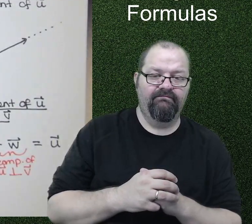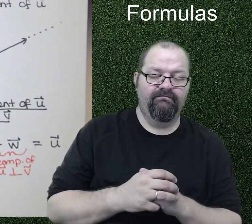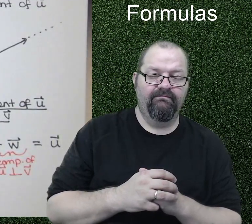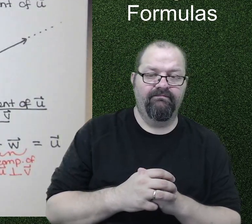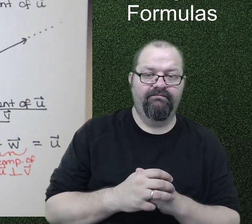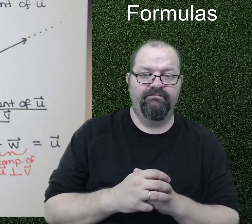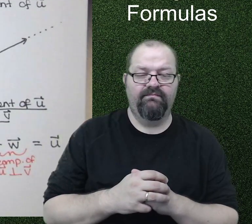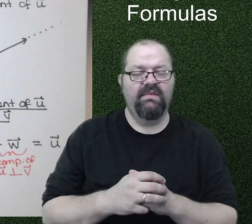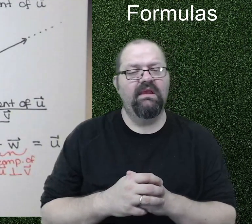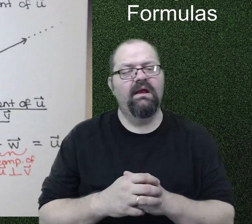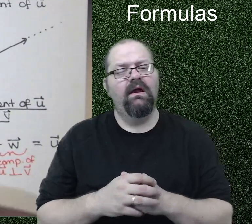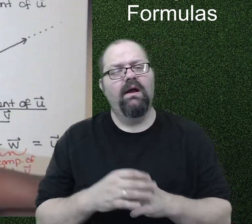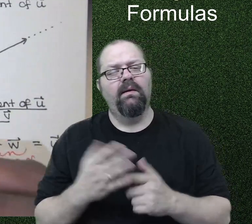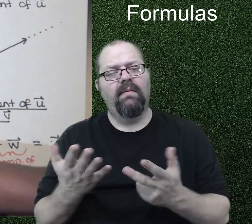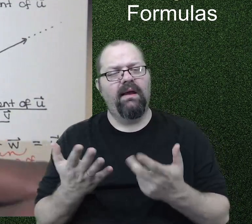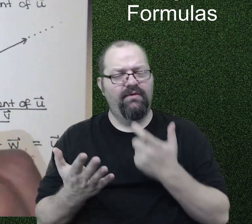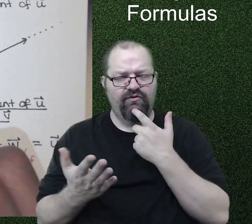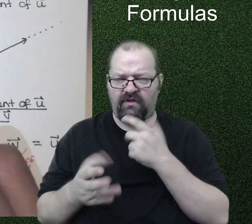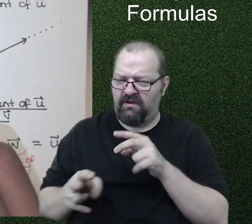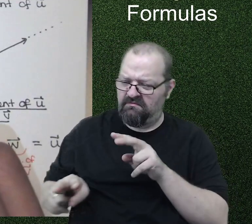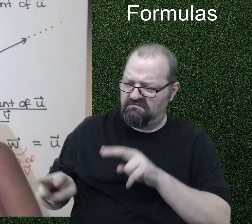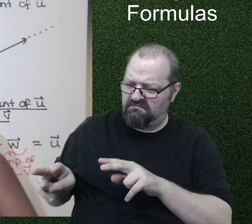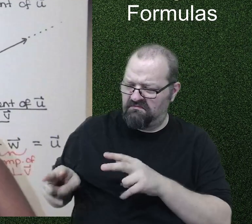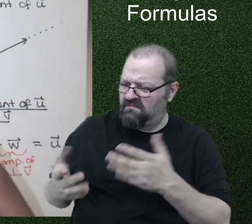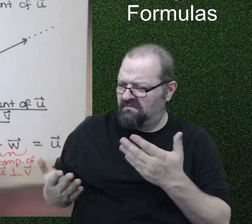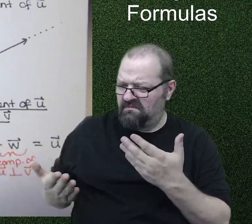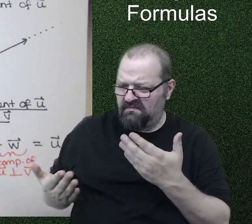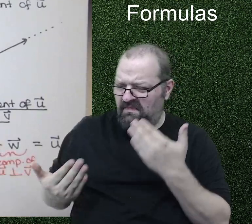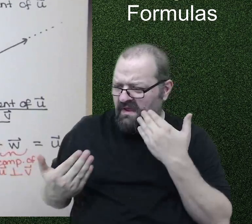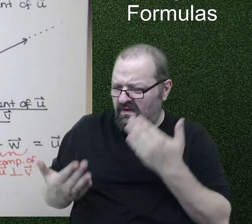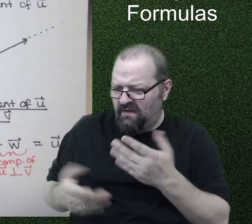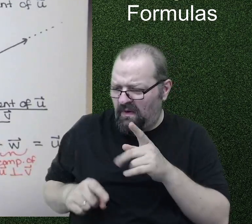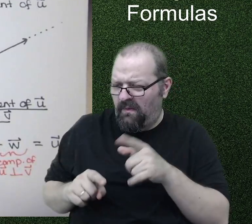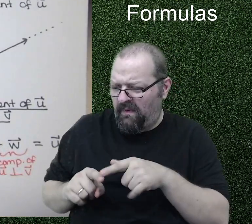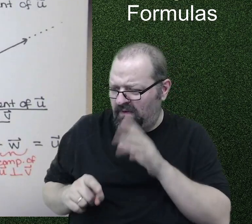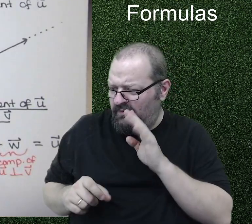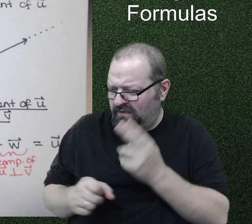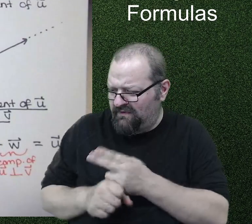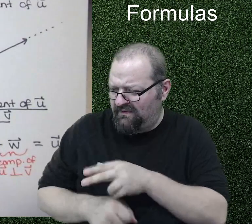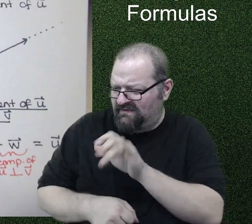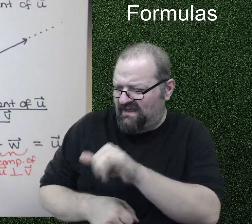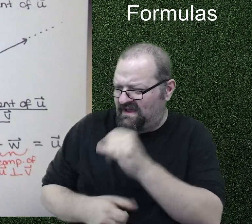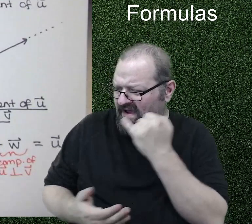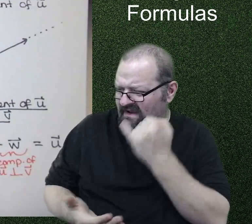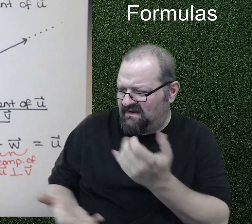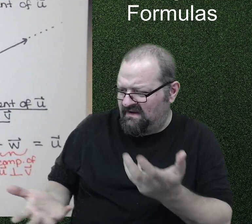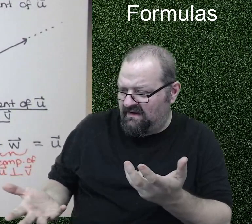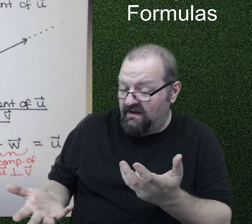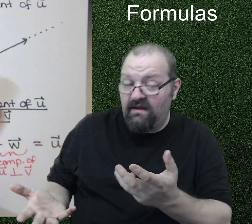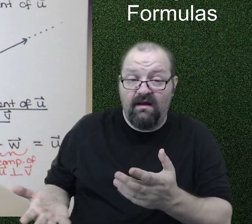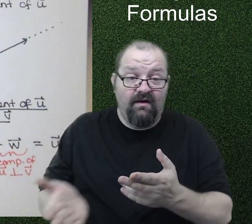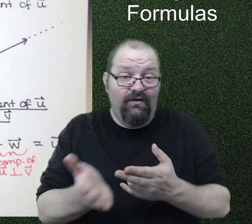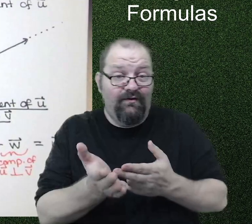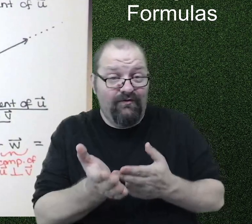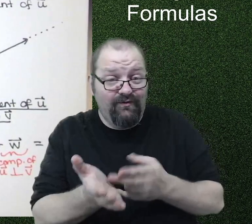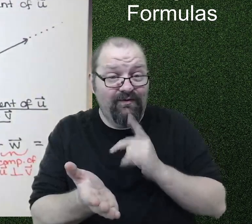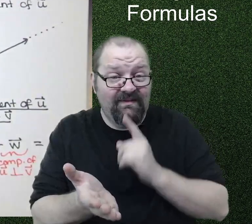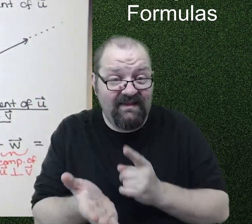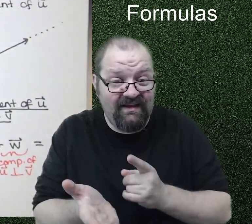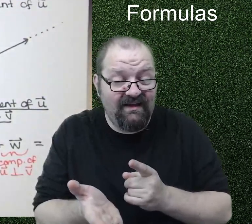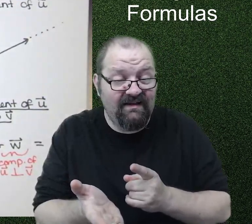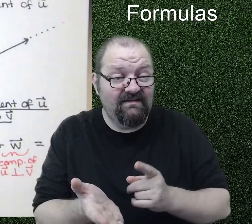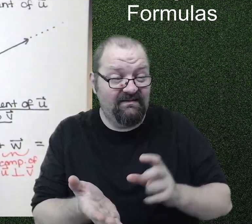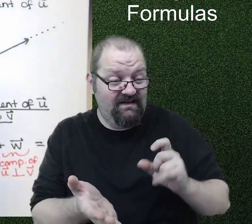Now, you might say, I'm really not sure when I would ever use this idea, but the truth is you have done it before. If you've ever